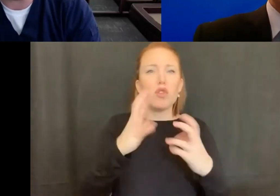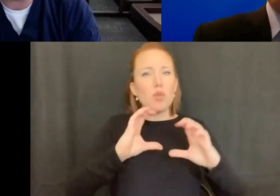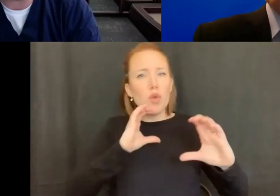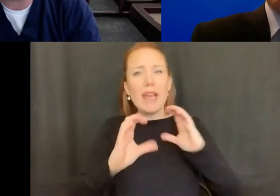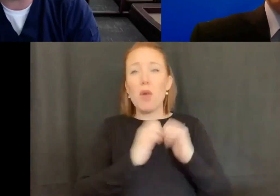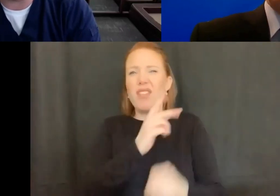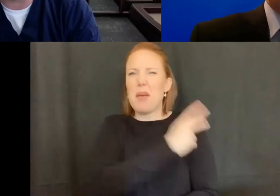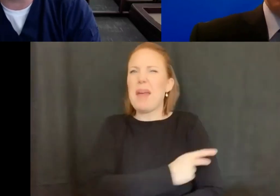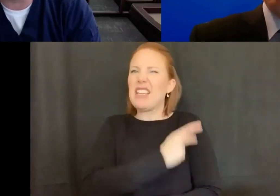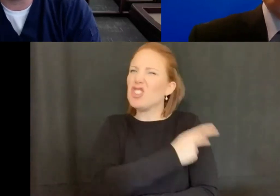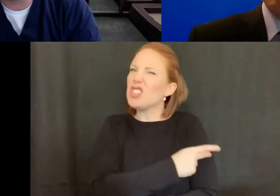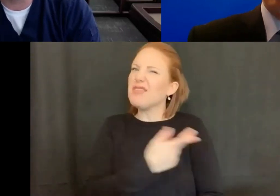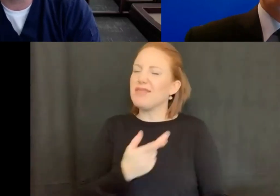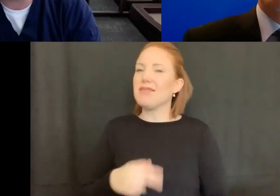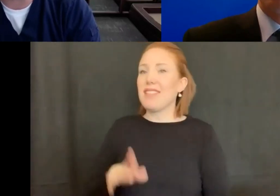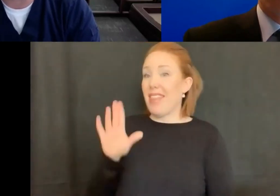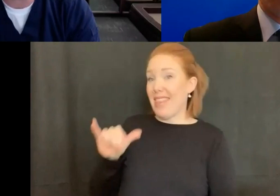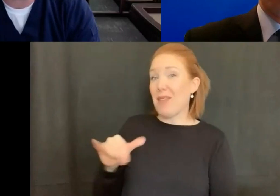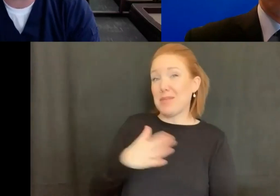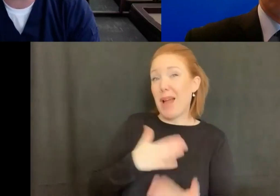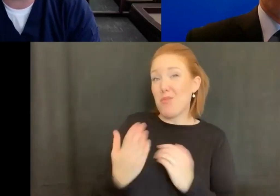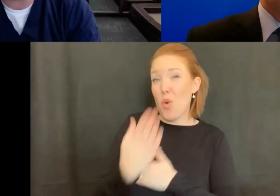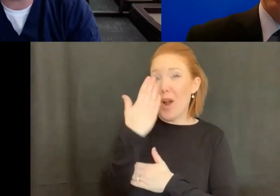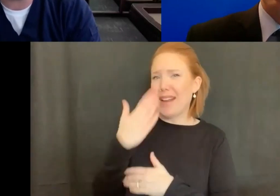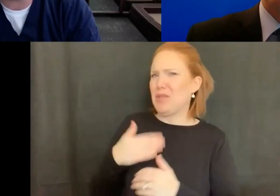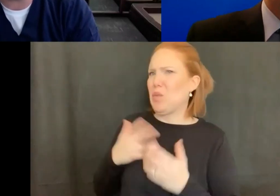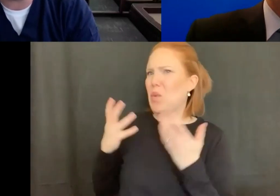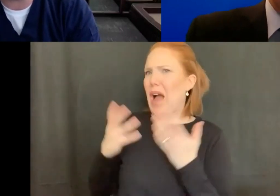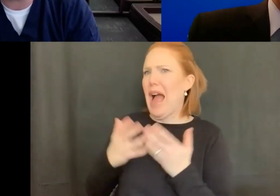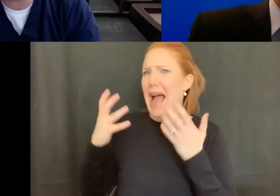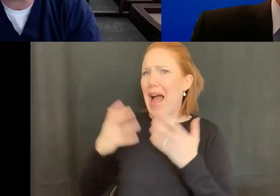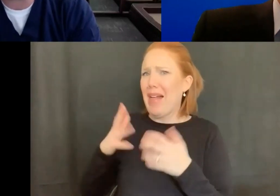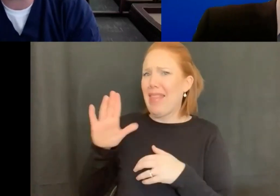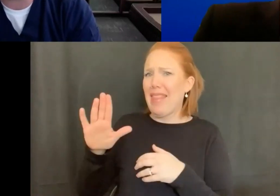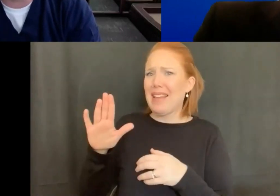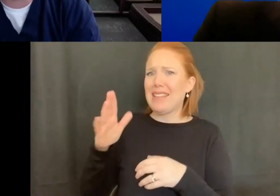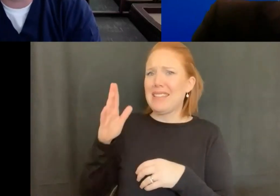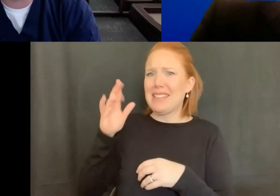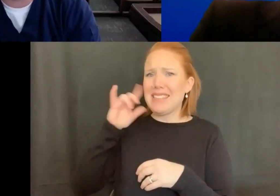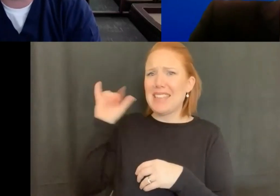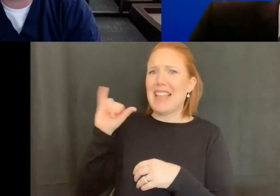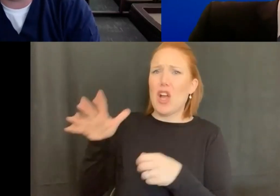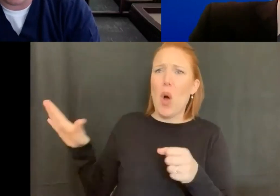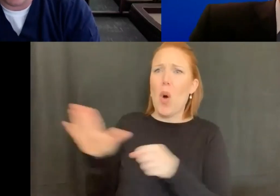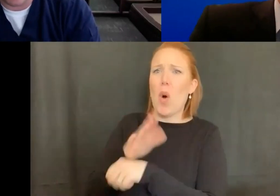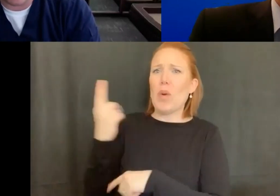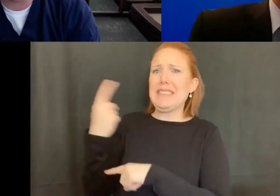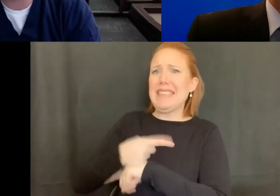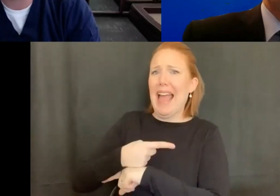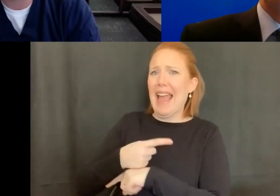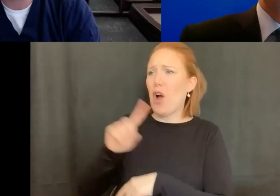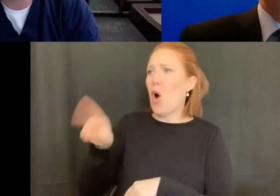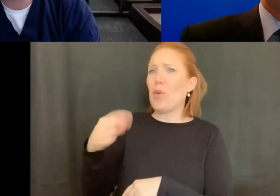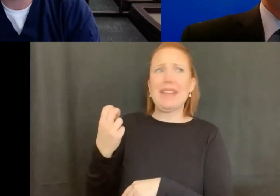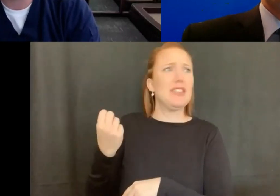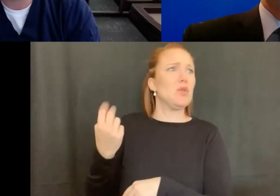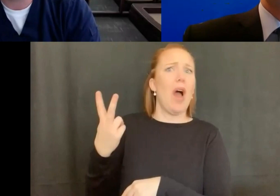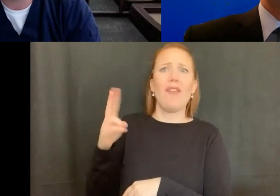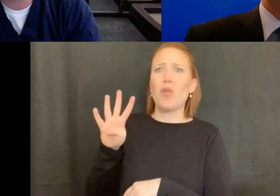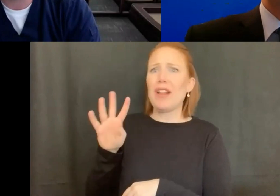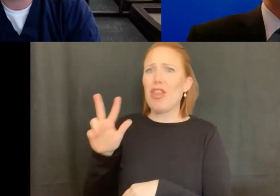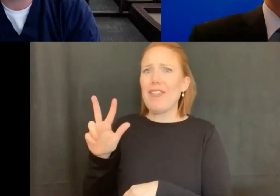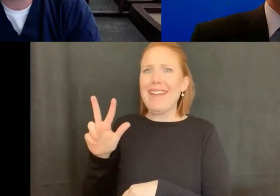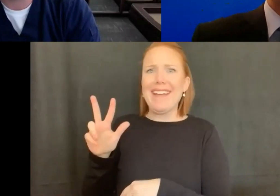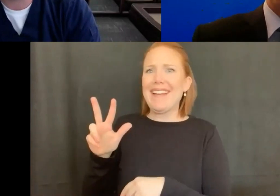That was my morning. Sounds like a whole day, like a whole week. And it's only 12:43 Eastern